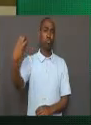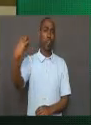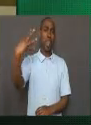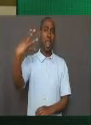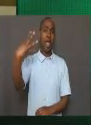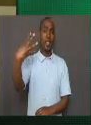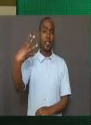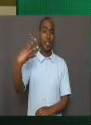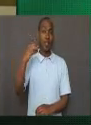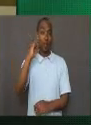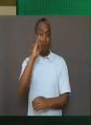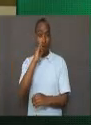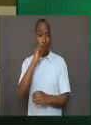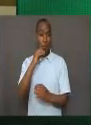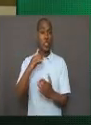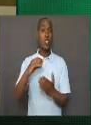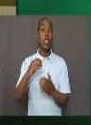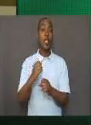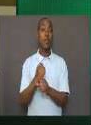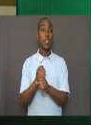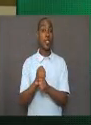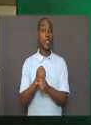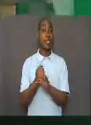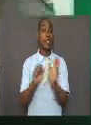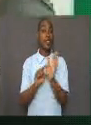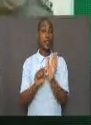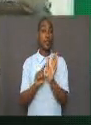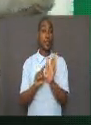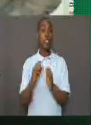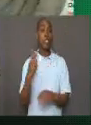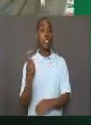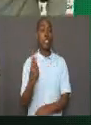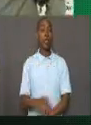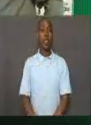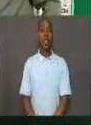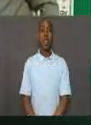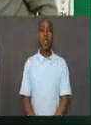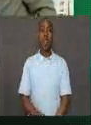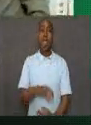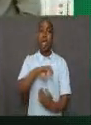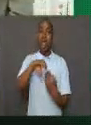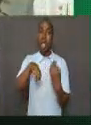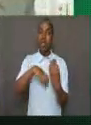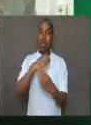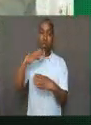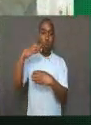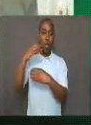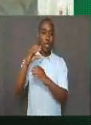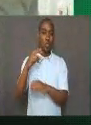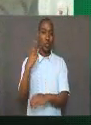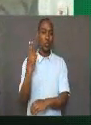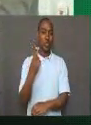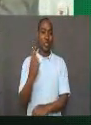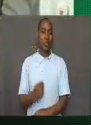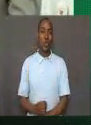form the image of the specimen. An electron microscope uses